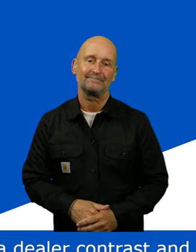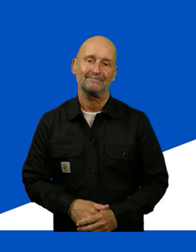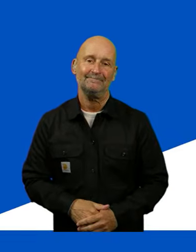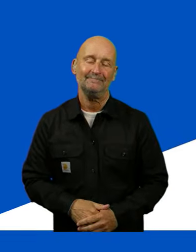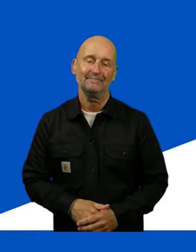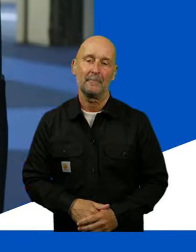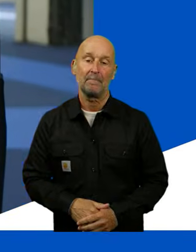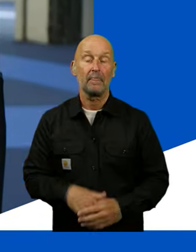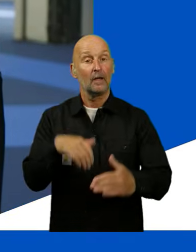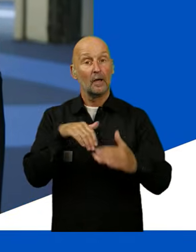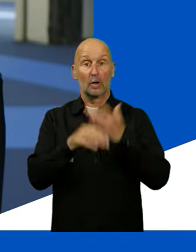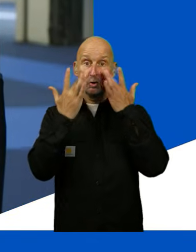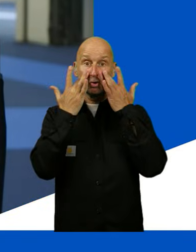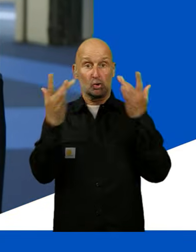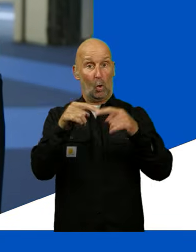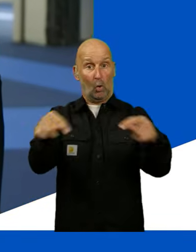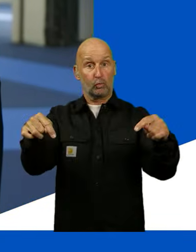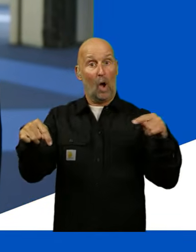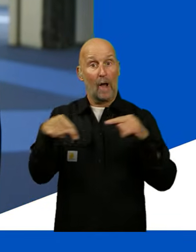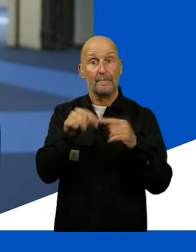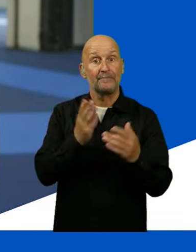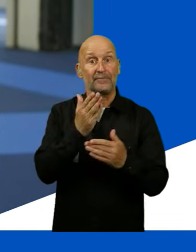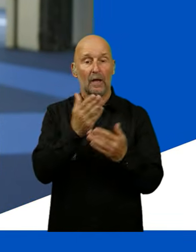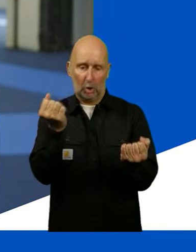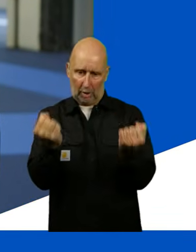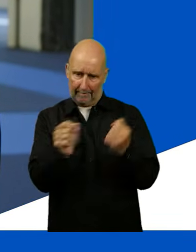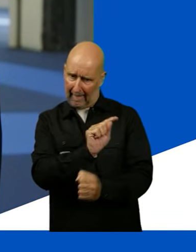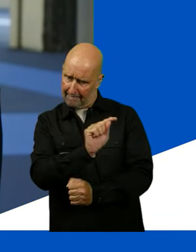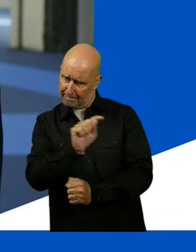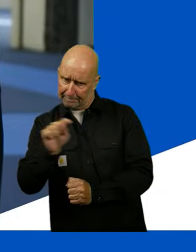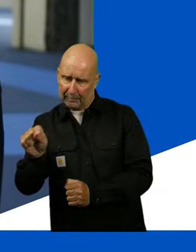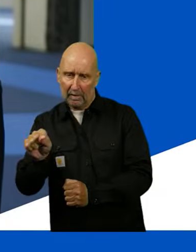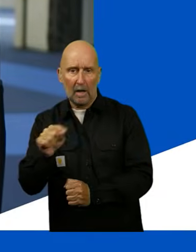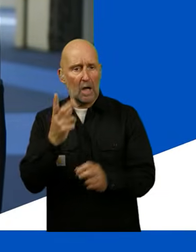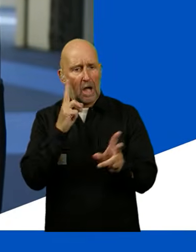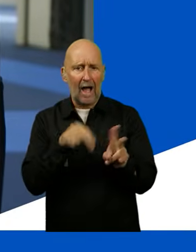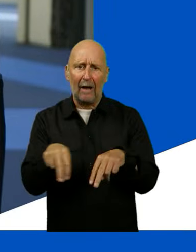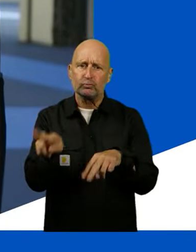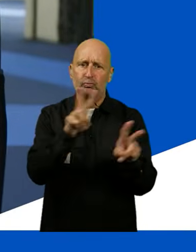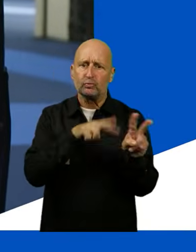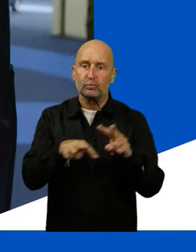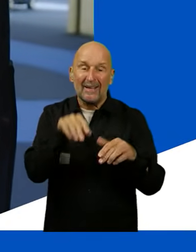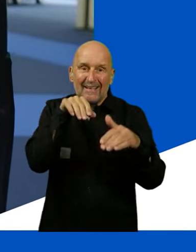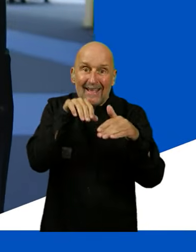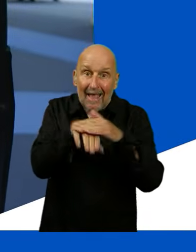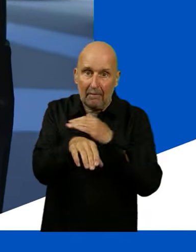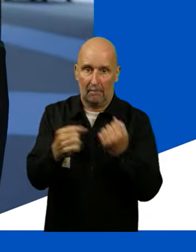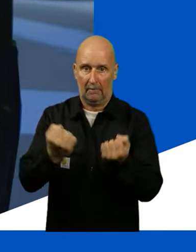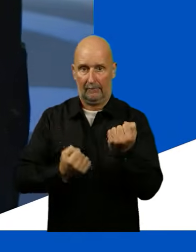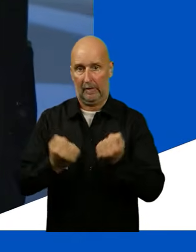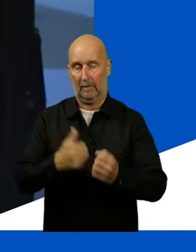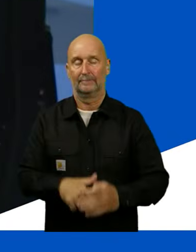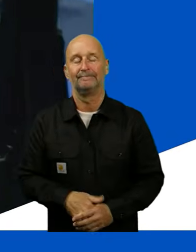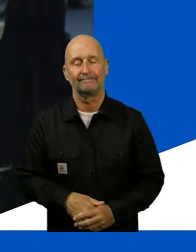When you're in the showroom comparing different vehicles, take the time to have a real good look around inside.